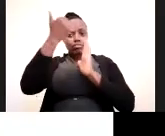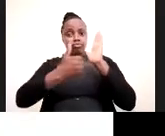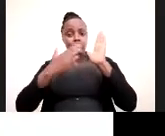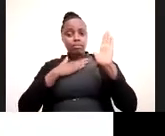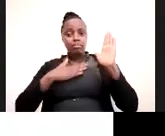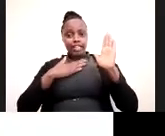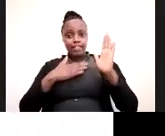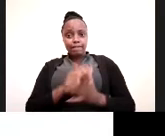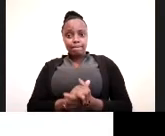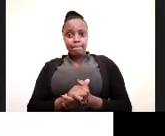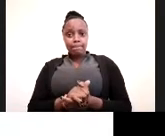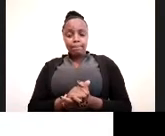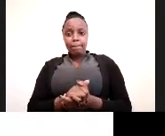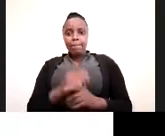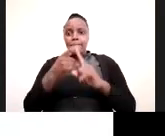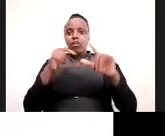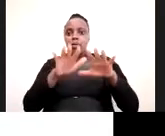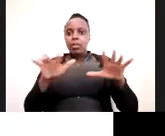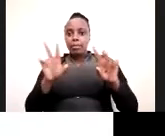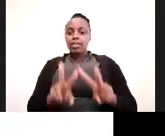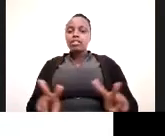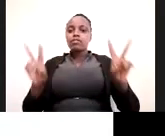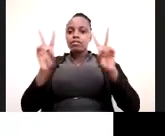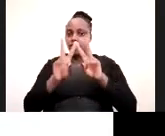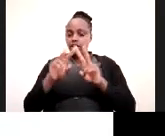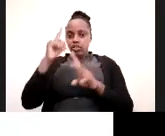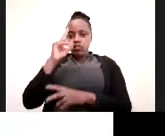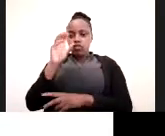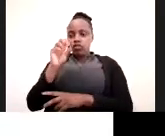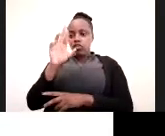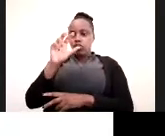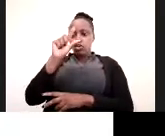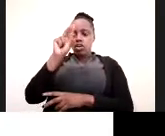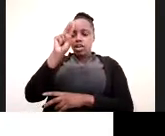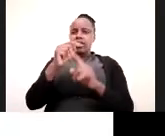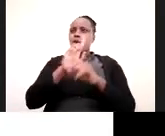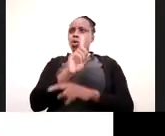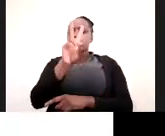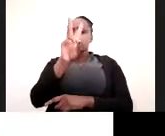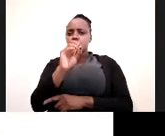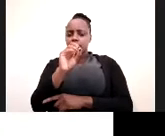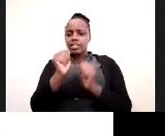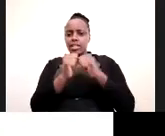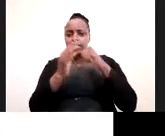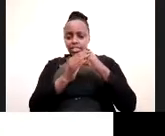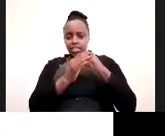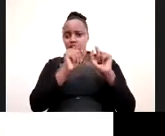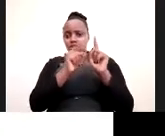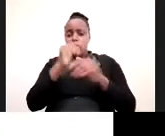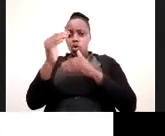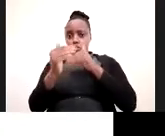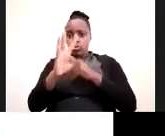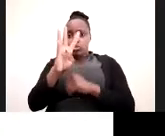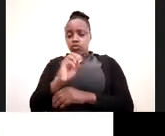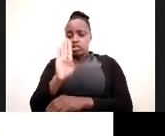the market value, the organic retail sale in 2019 worth almost 40 billion